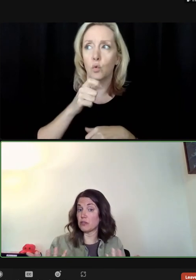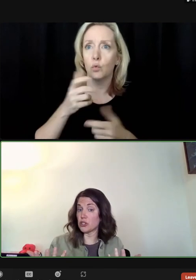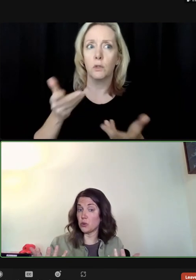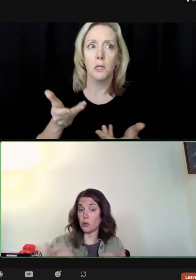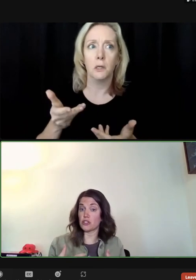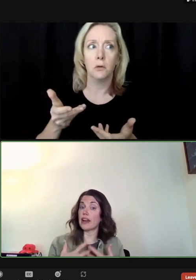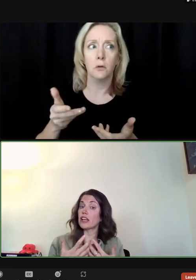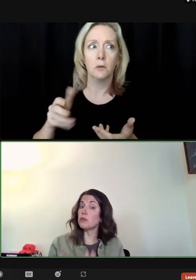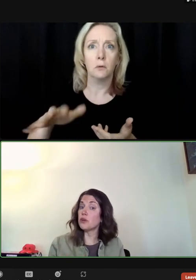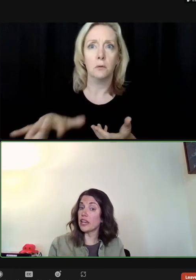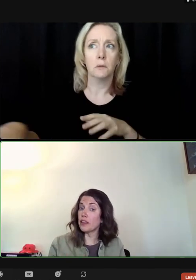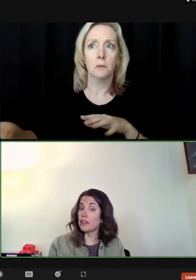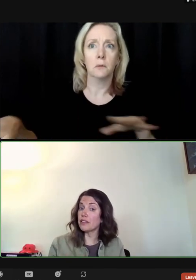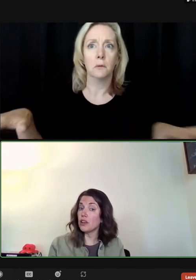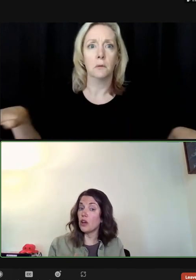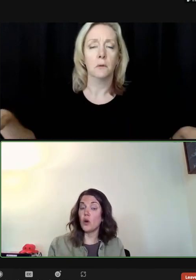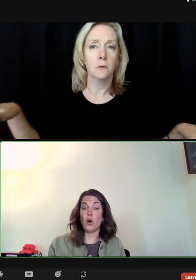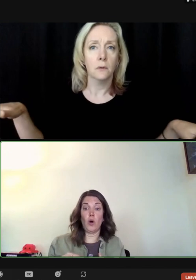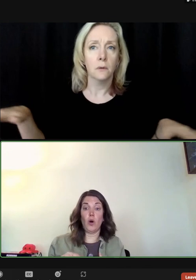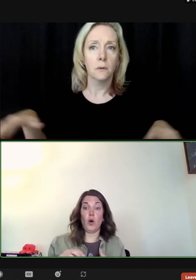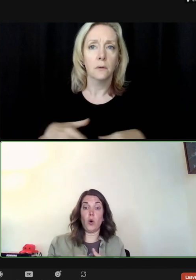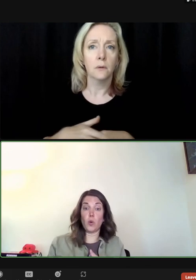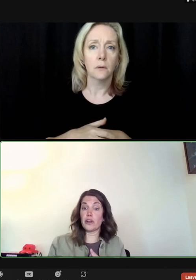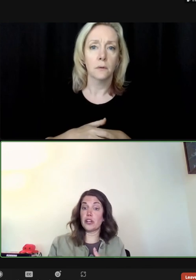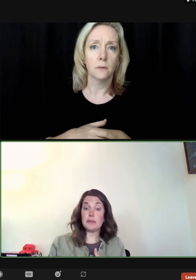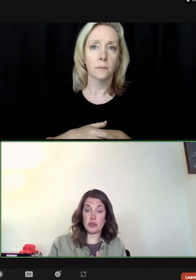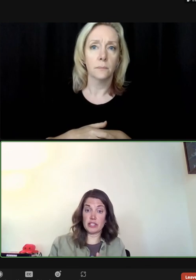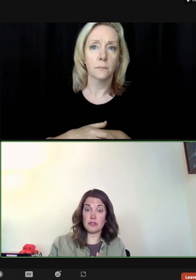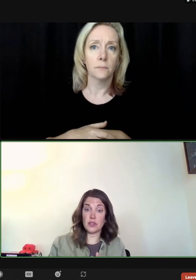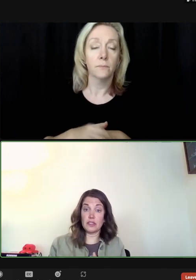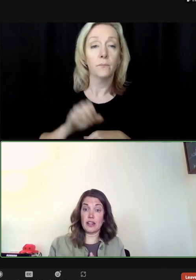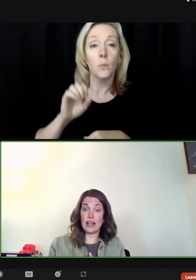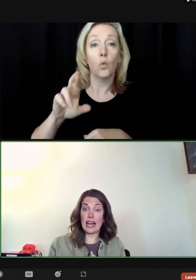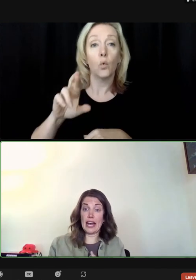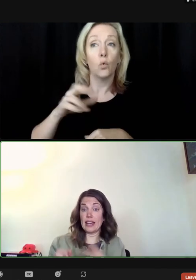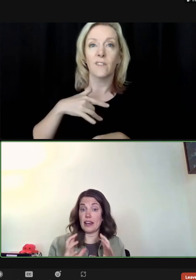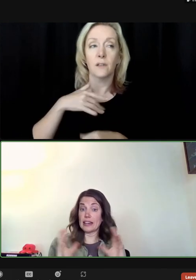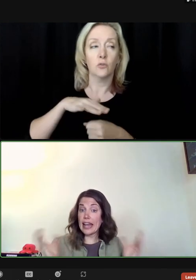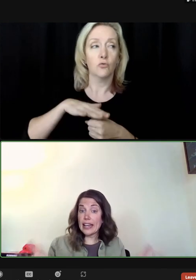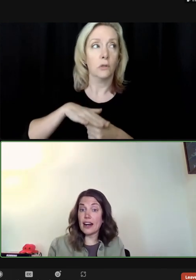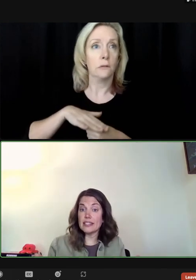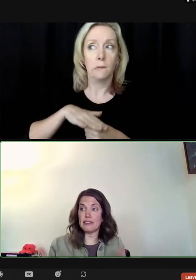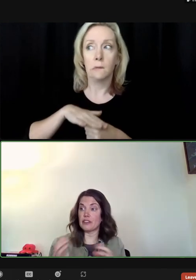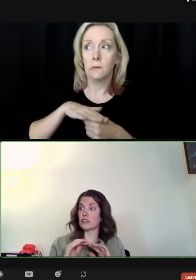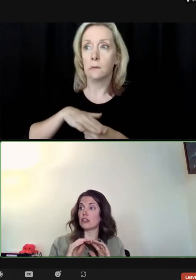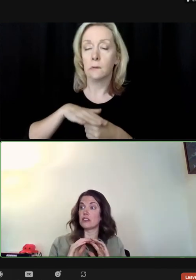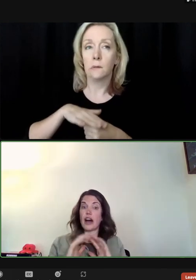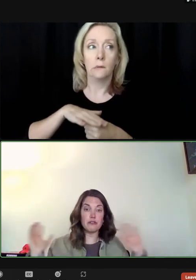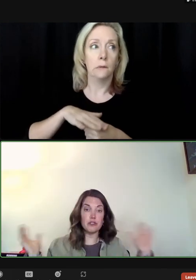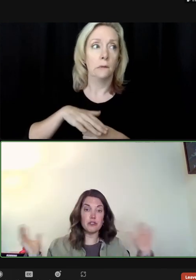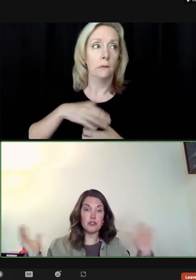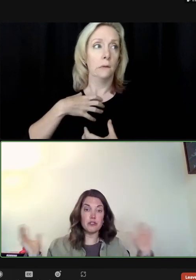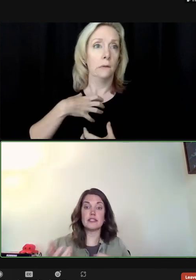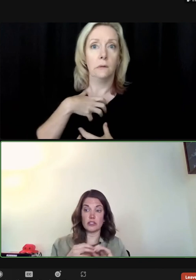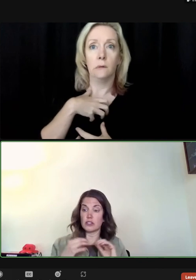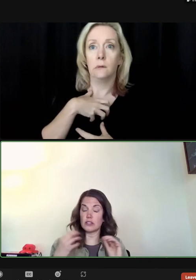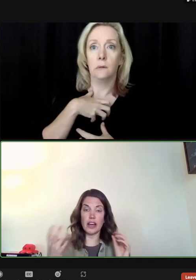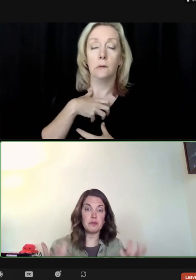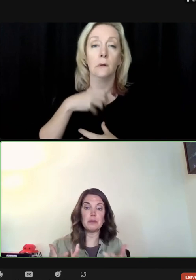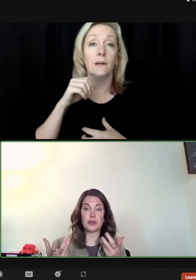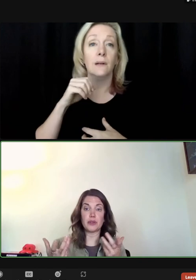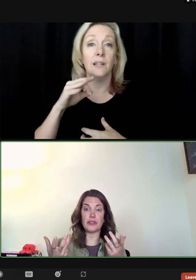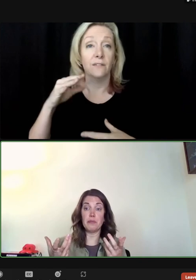even reach out to or try to communicate with, or it could be stressful and chaos. If there's a lot of